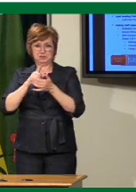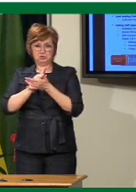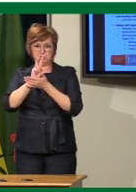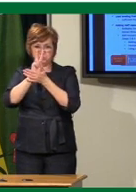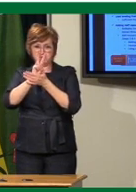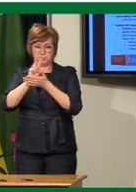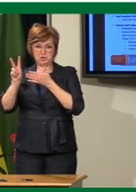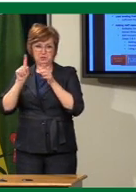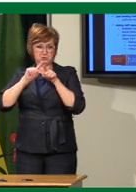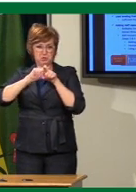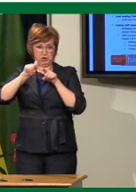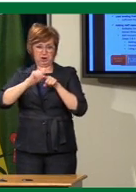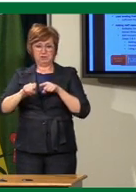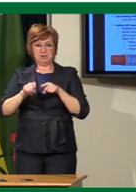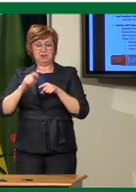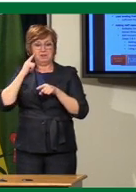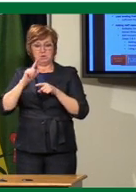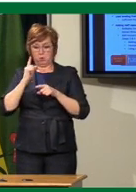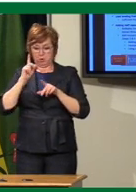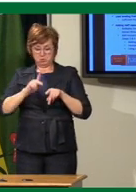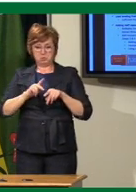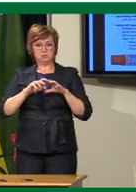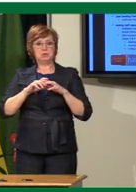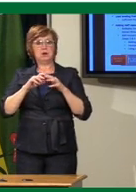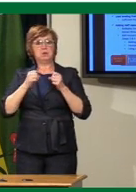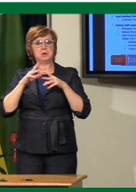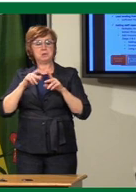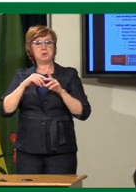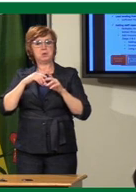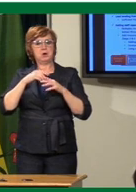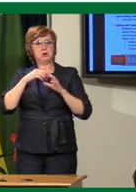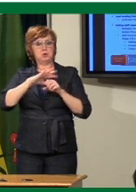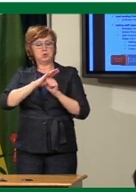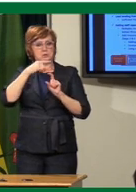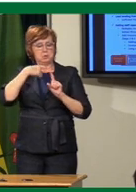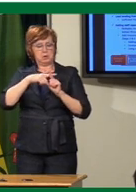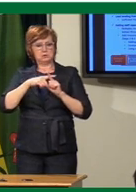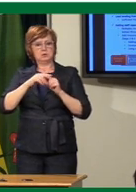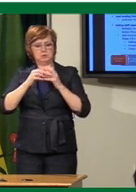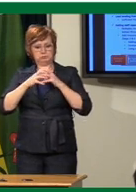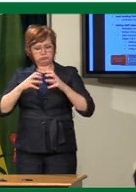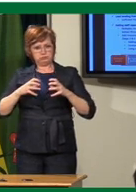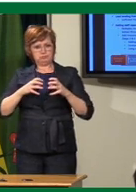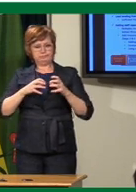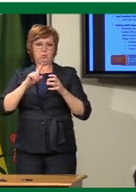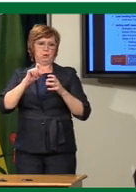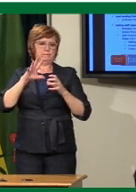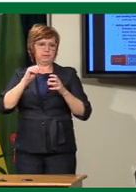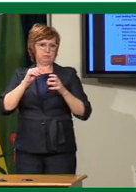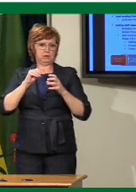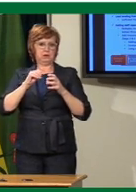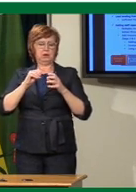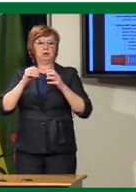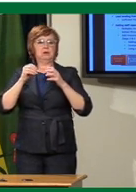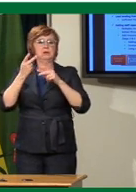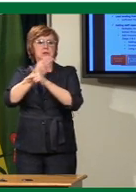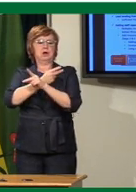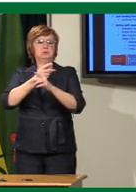these messages grow, the numbers, of course, multiply. The main message here is if people don't limit their